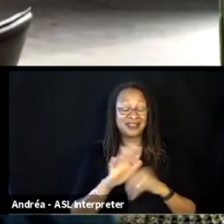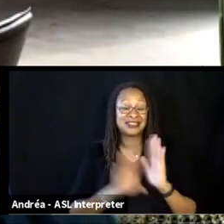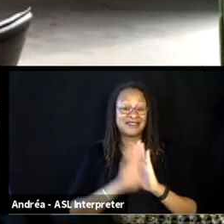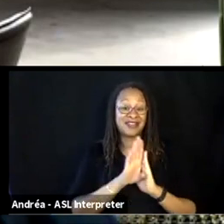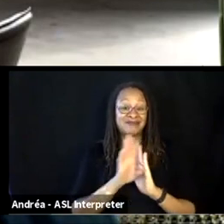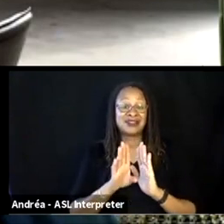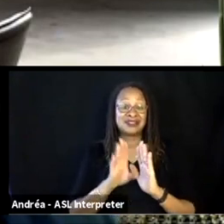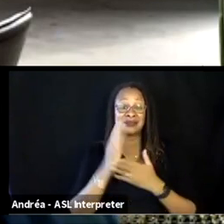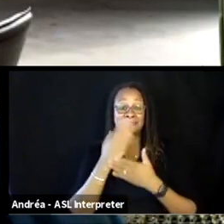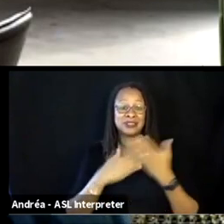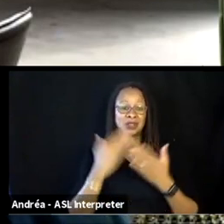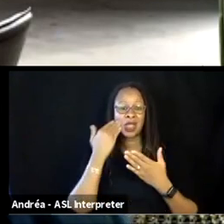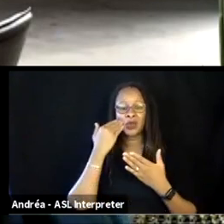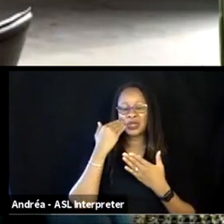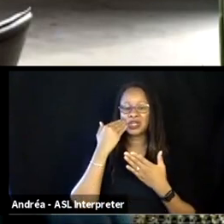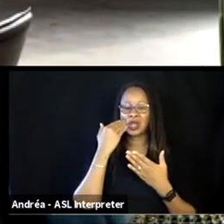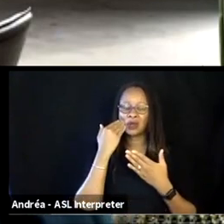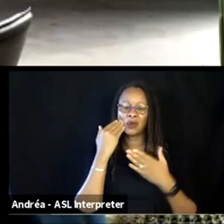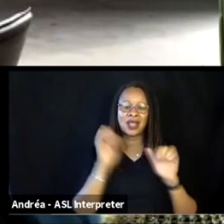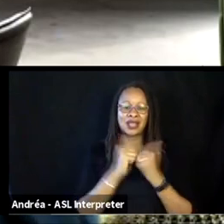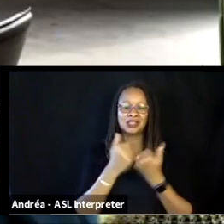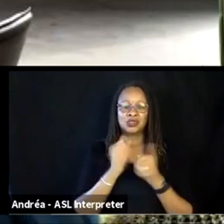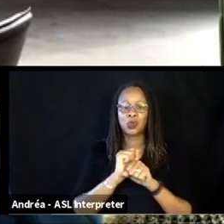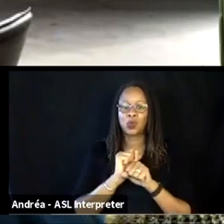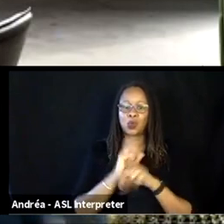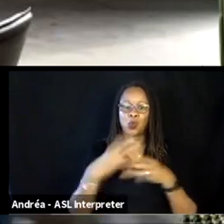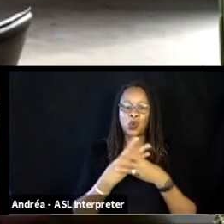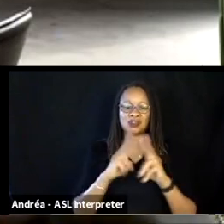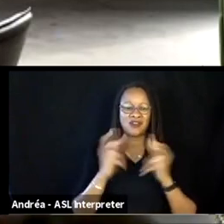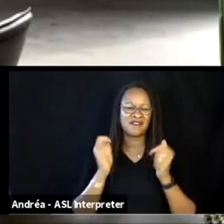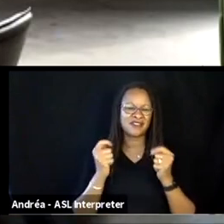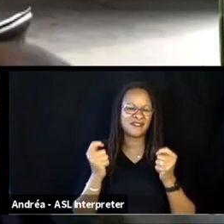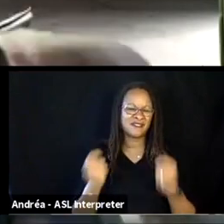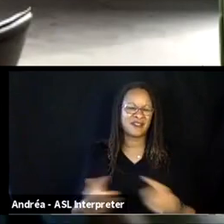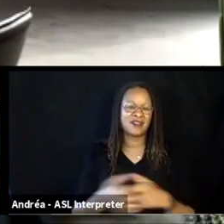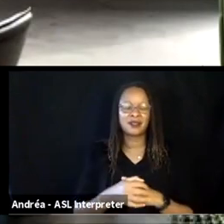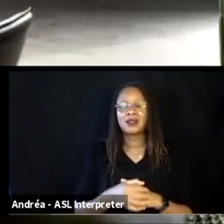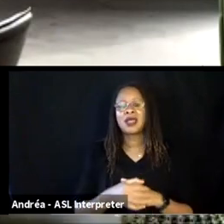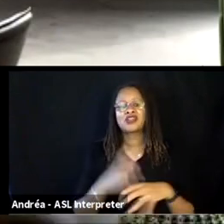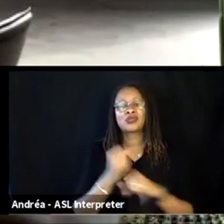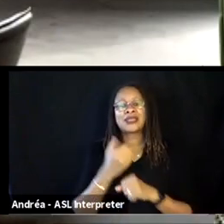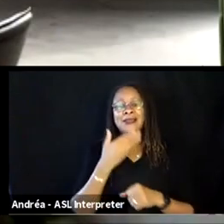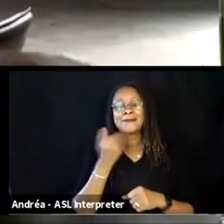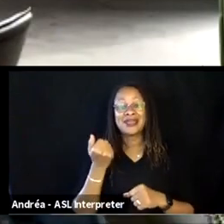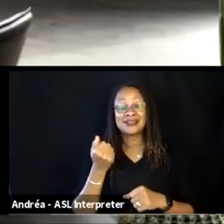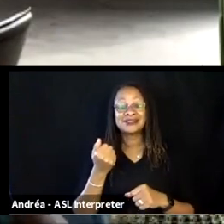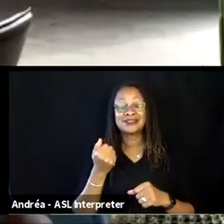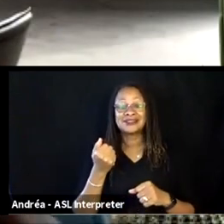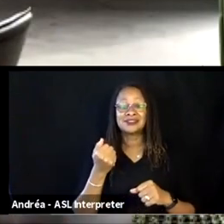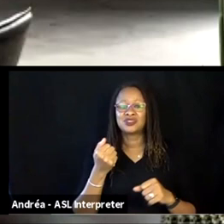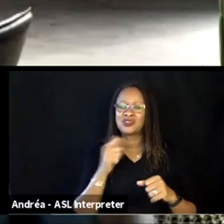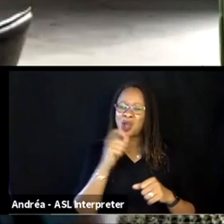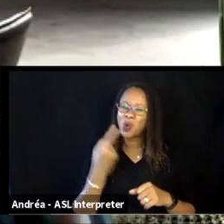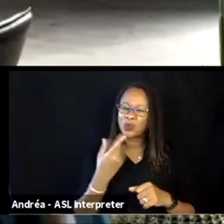know the agency world is very fast-paced, is that you're getting the best, you're not getting just a Black-owned